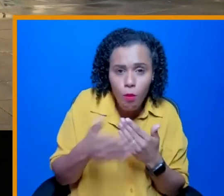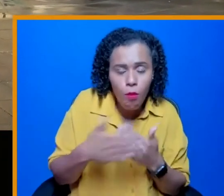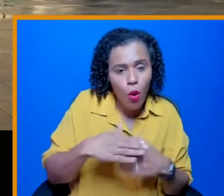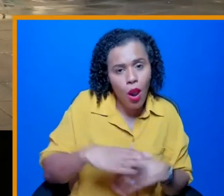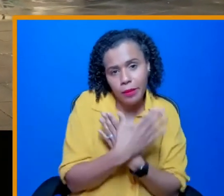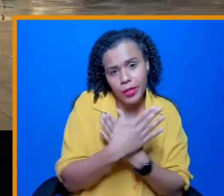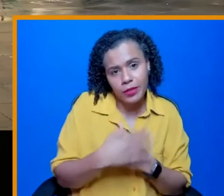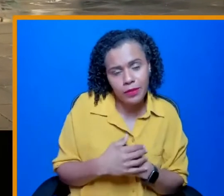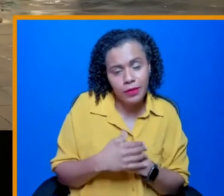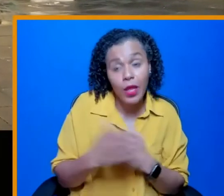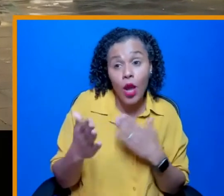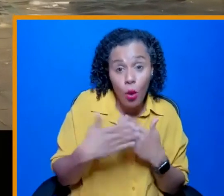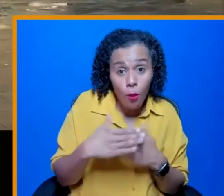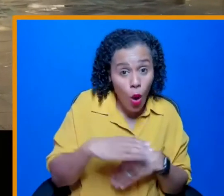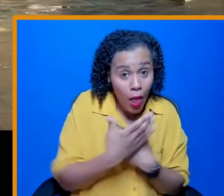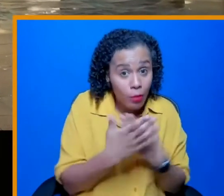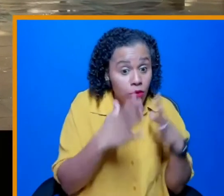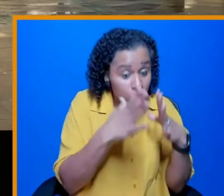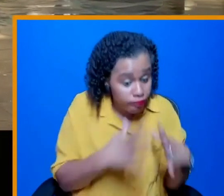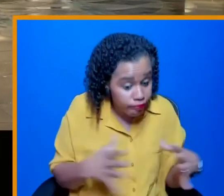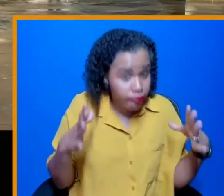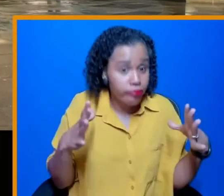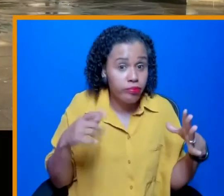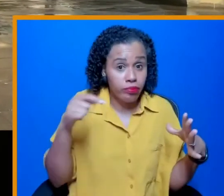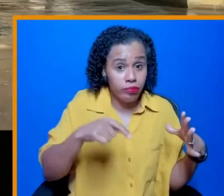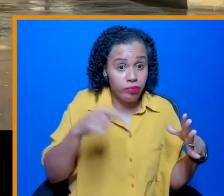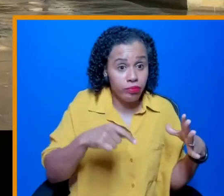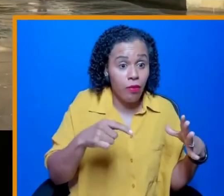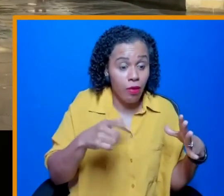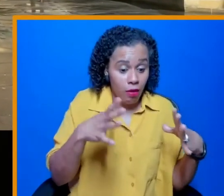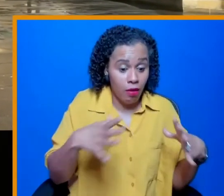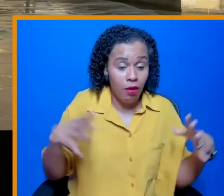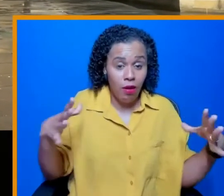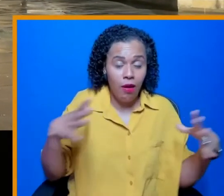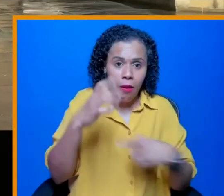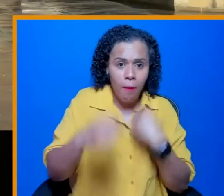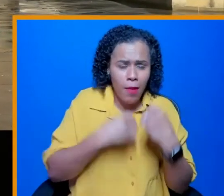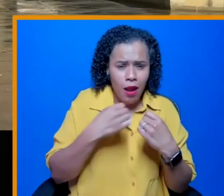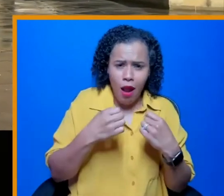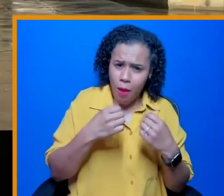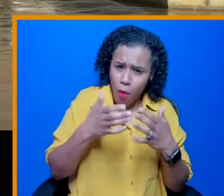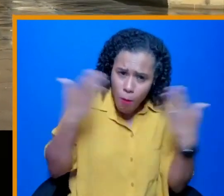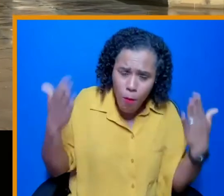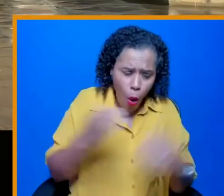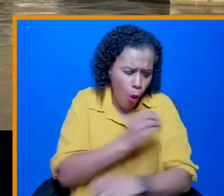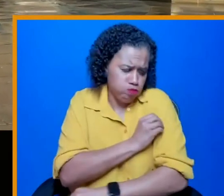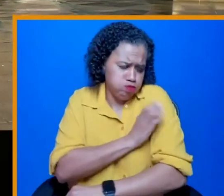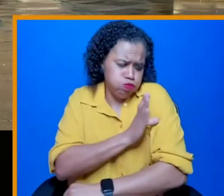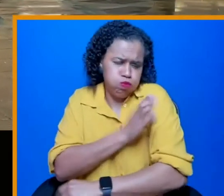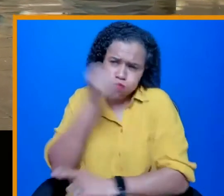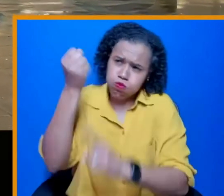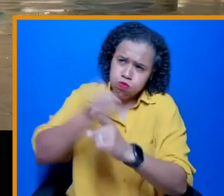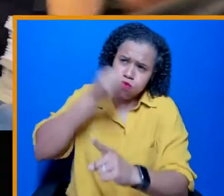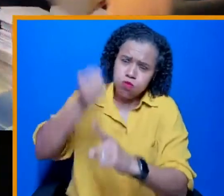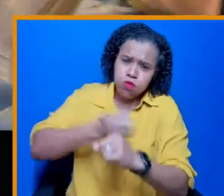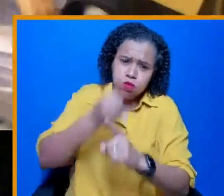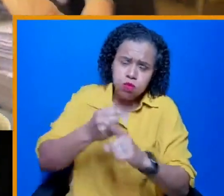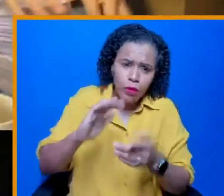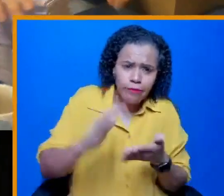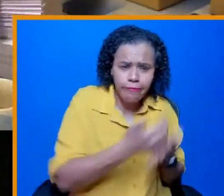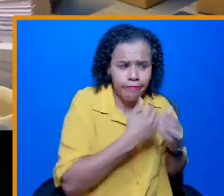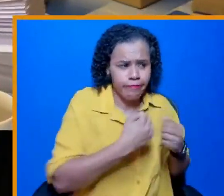more Liberal Democrats who are elected, the louder that voice can be for all our citizens in our towns and cities in